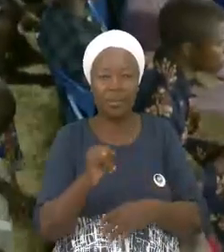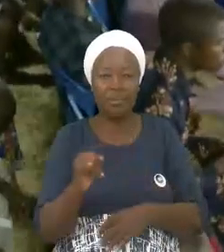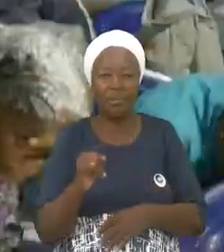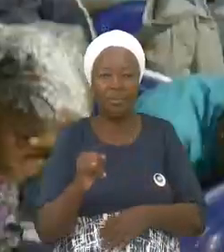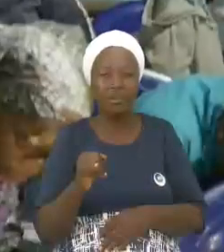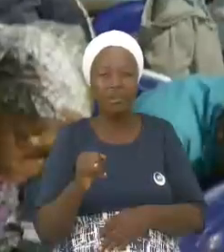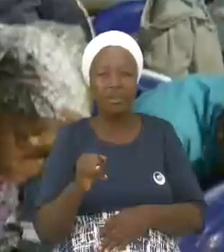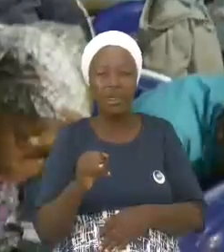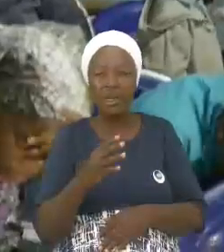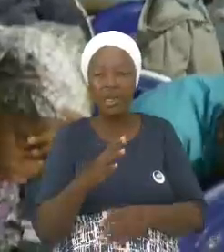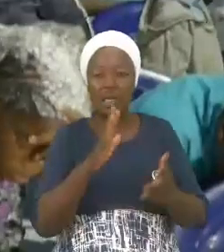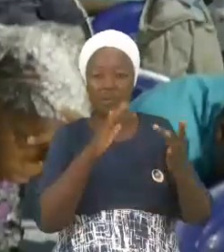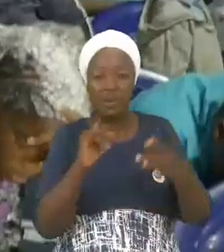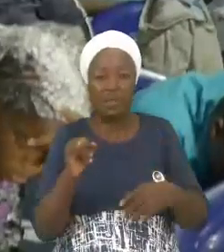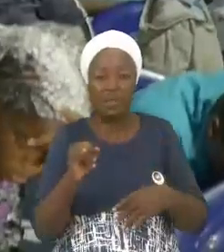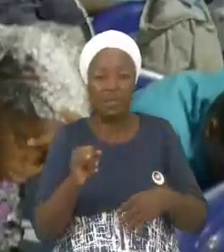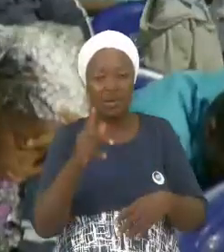Can we see your hand?